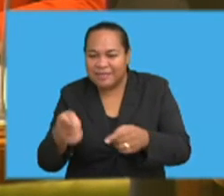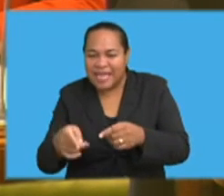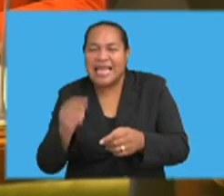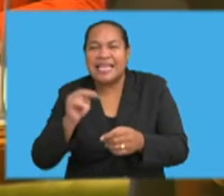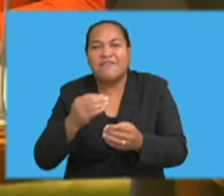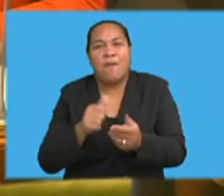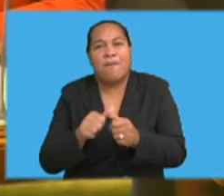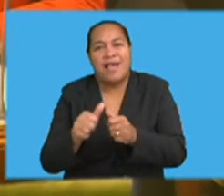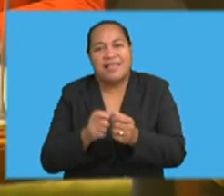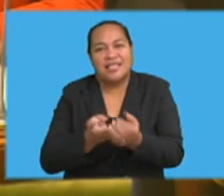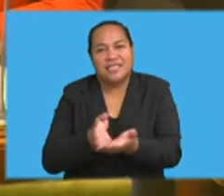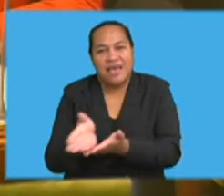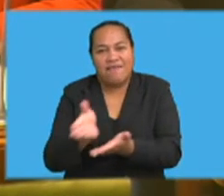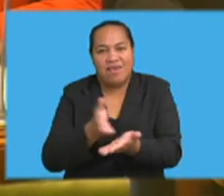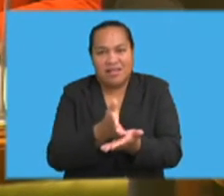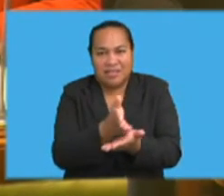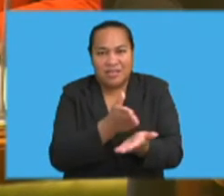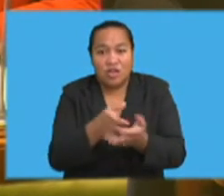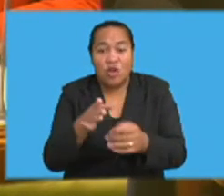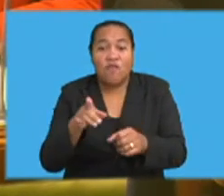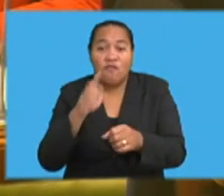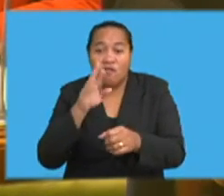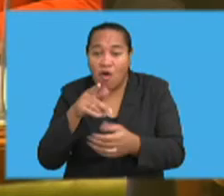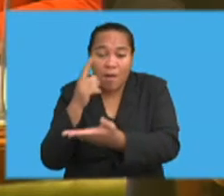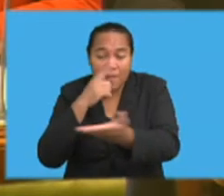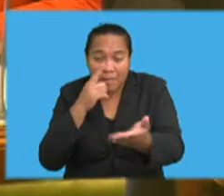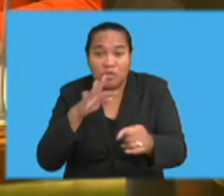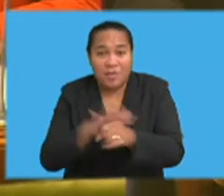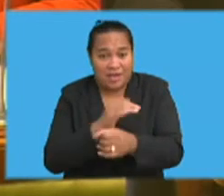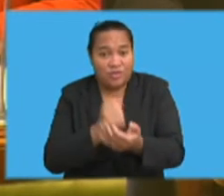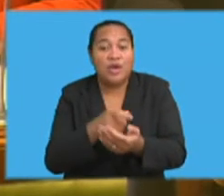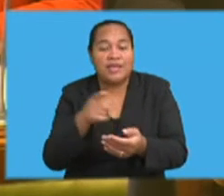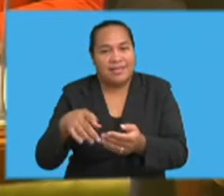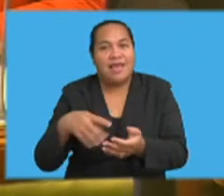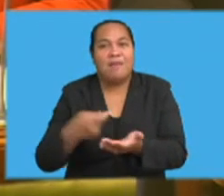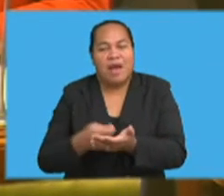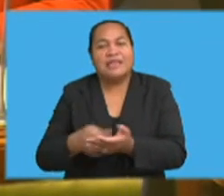services to the people, and ensuring that the monetary return